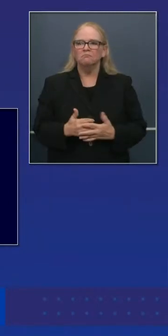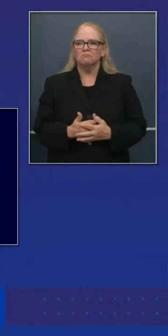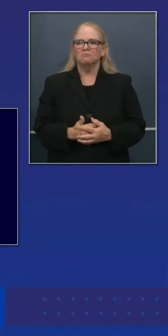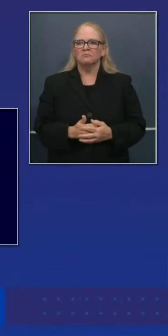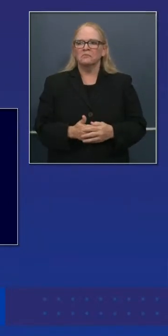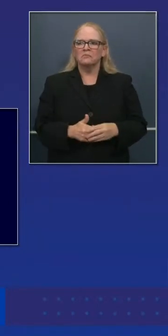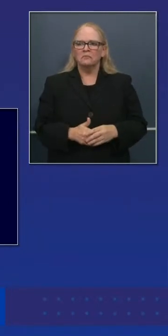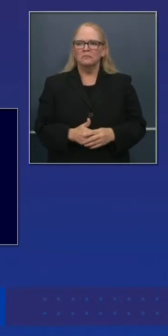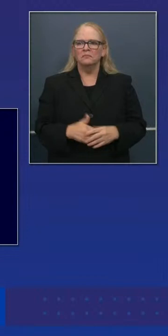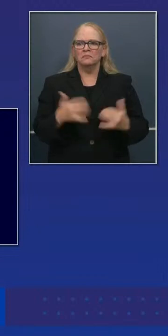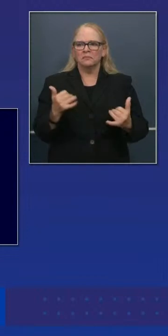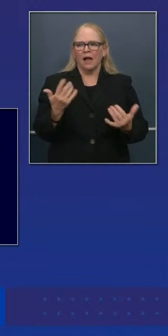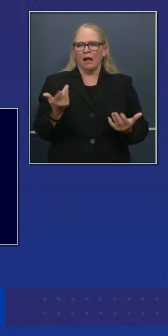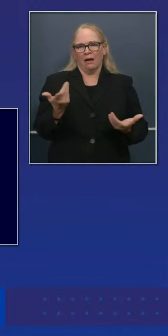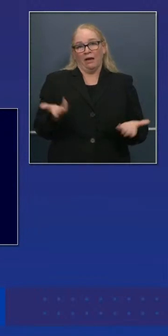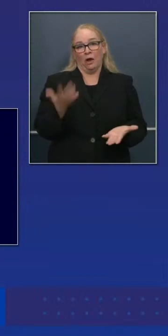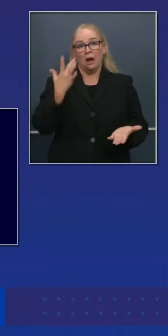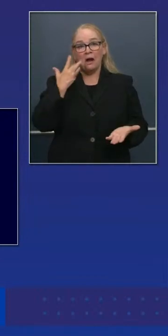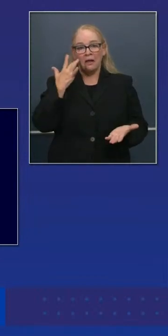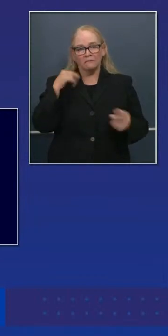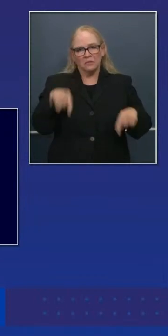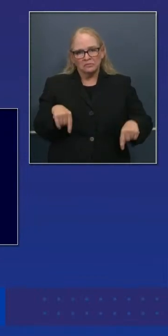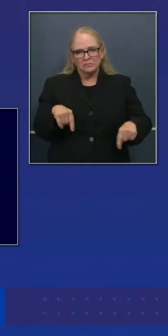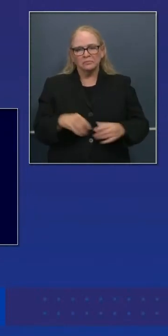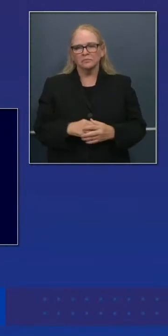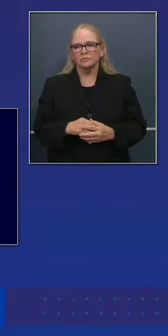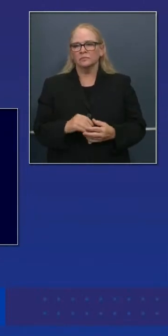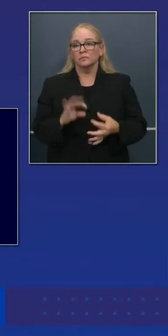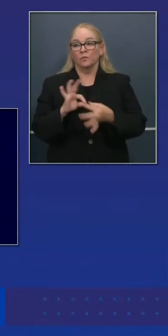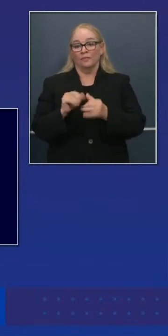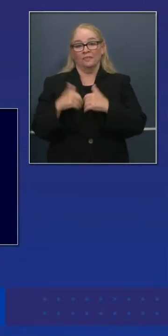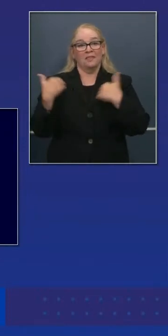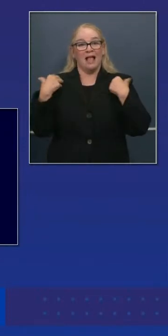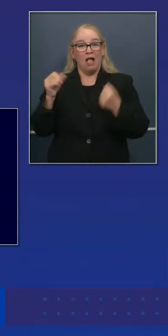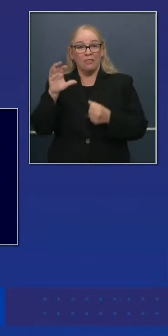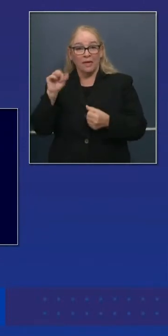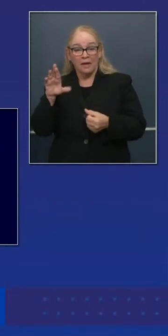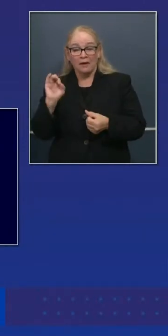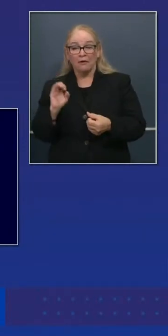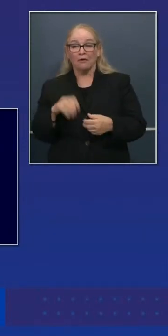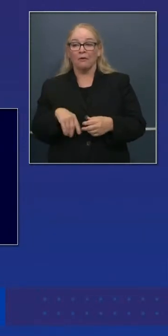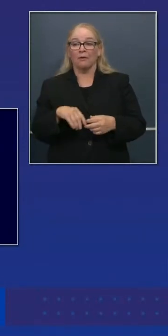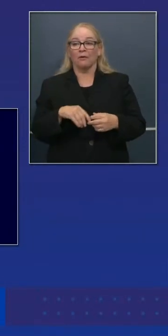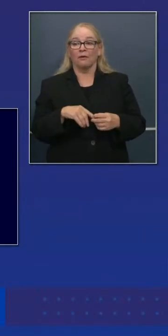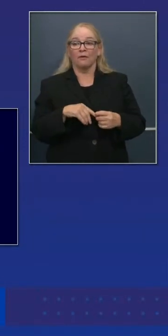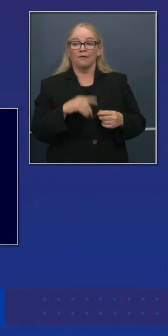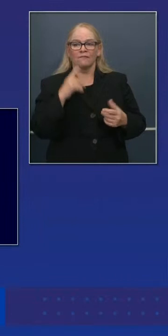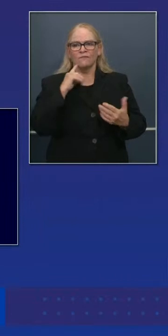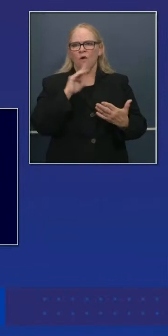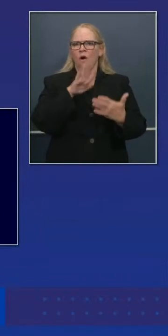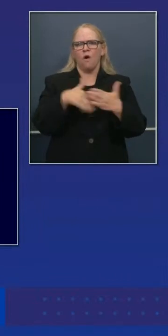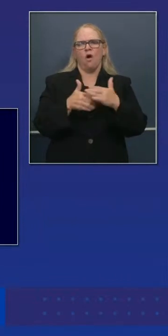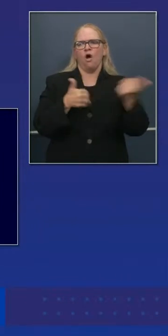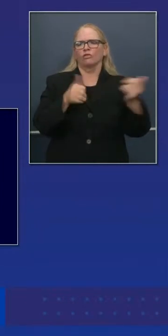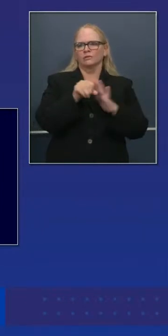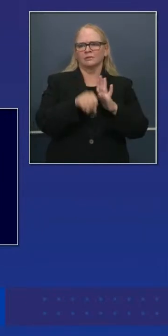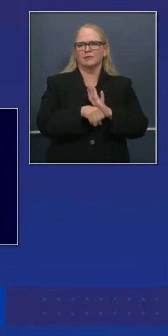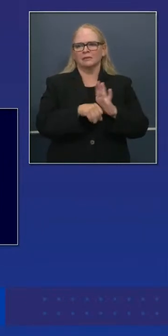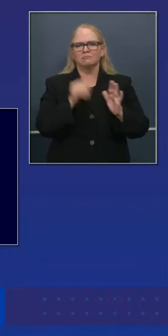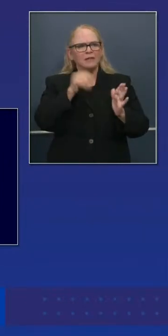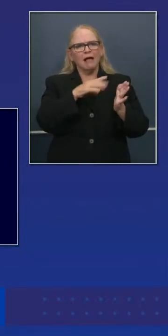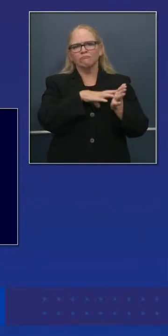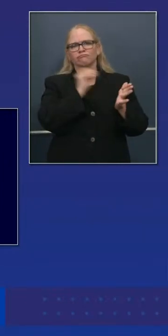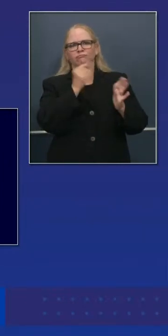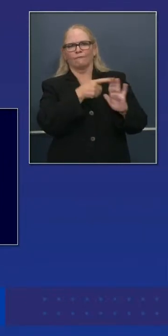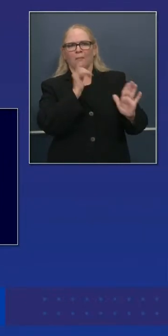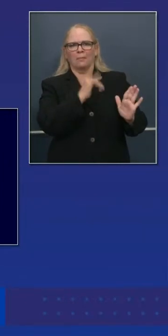years back, at scale as it relates to healthcare, even nationwide. And so we've been bringing in advisors and experts,